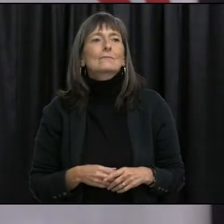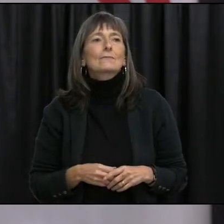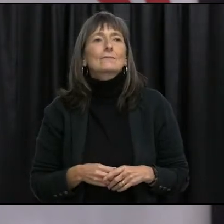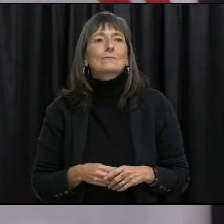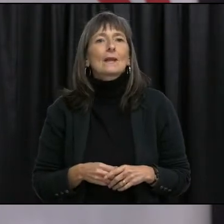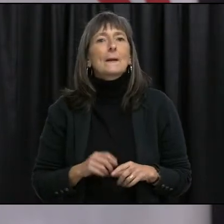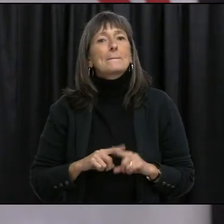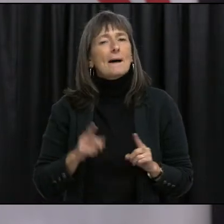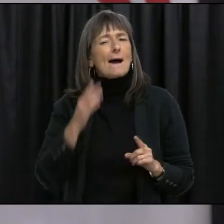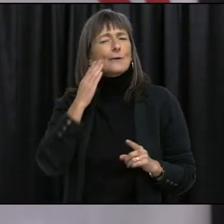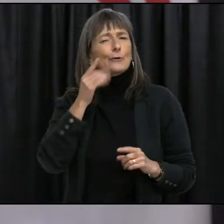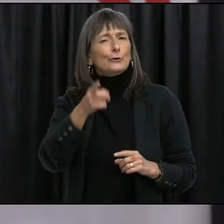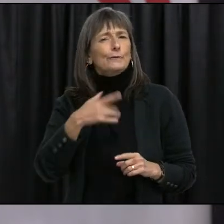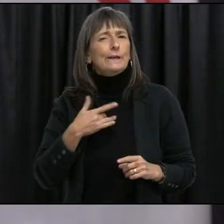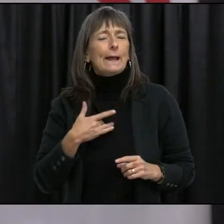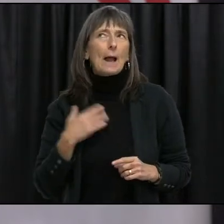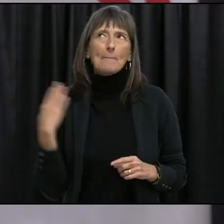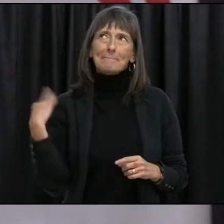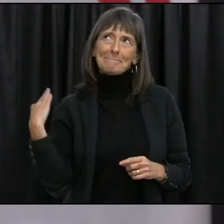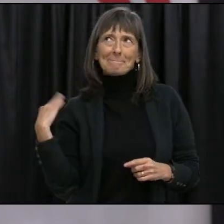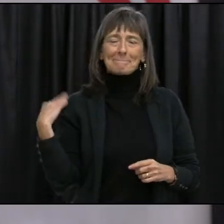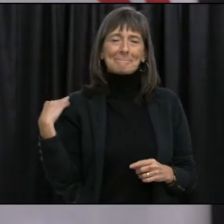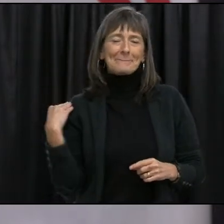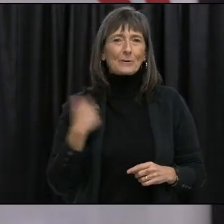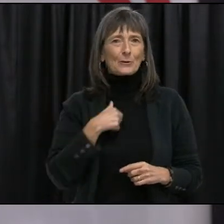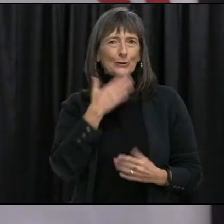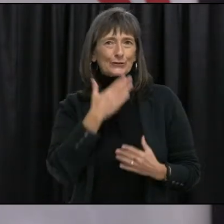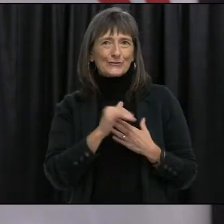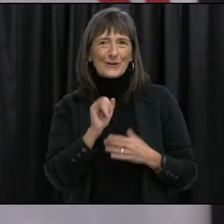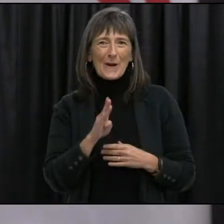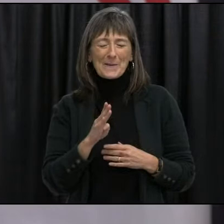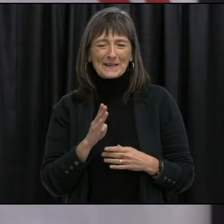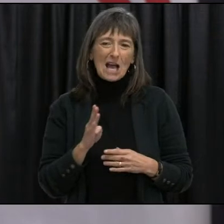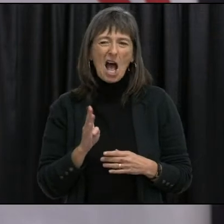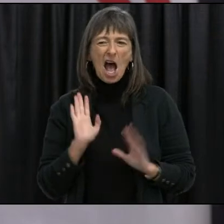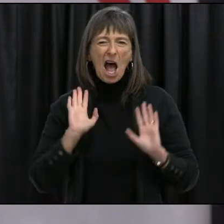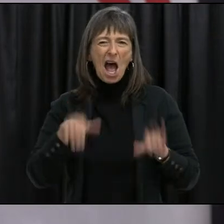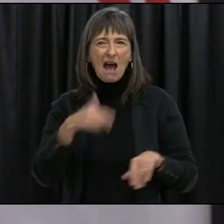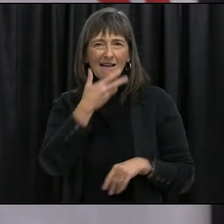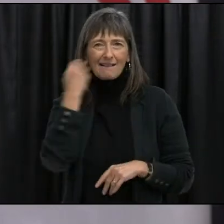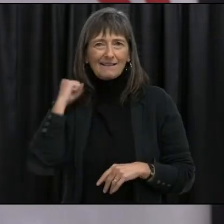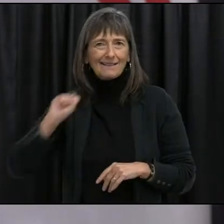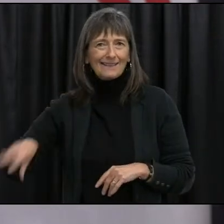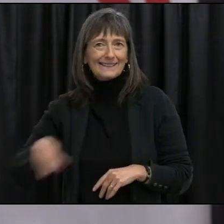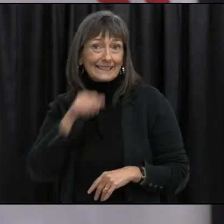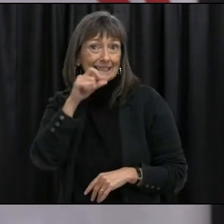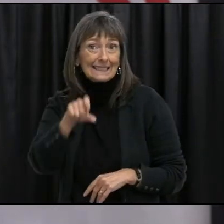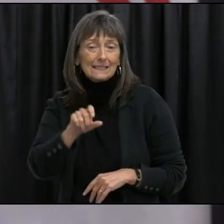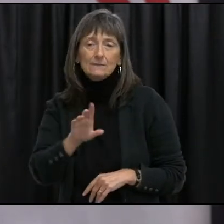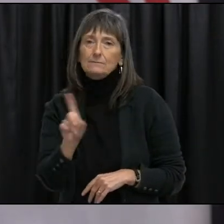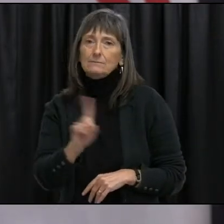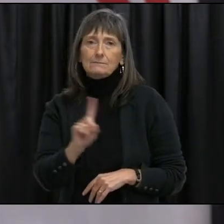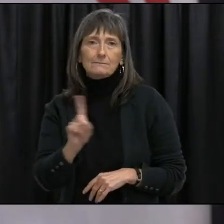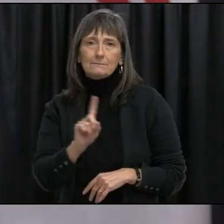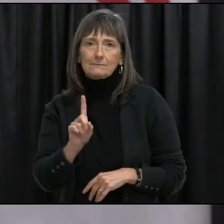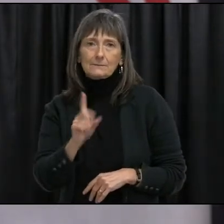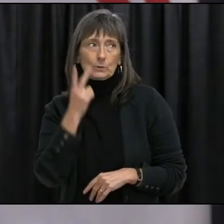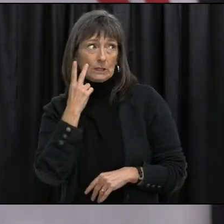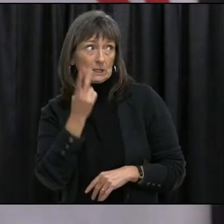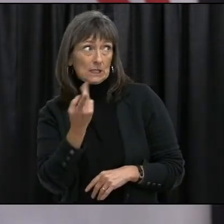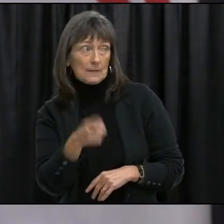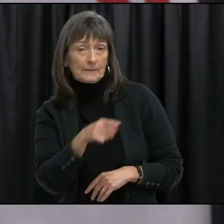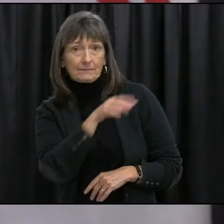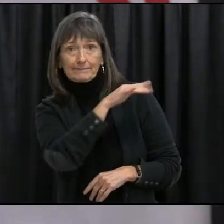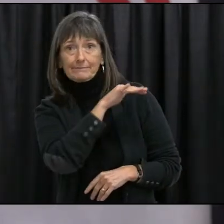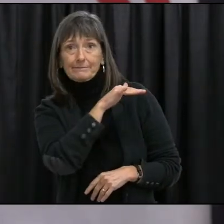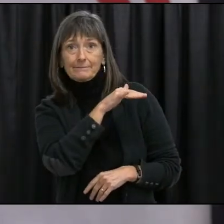ourselves on the back and maybe relax a little. But you've seen what's happened in other jurisdictions when they've relaxed too much